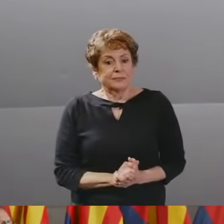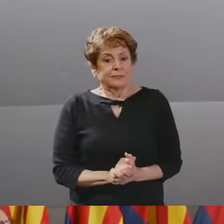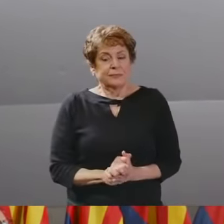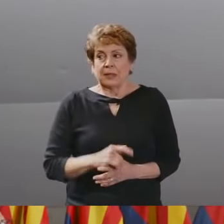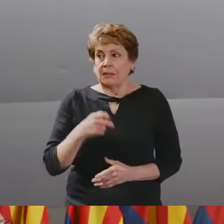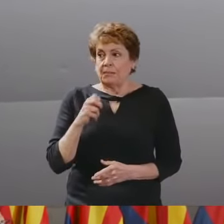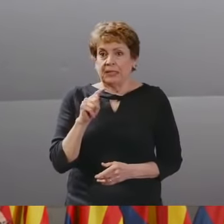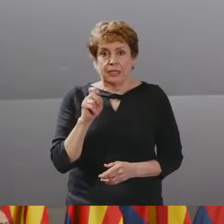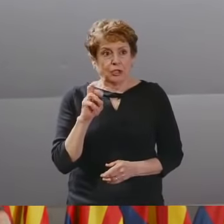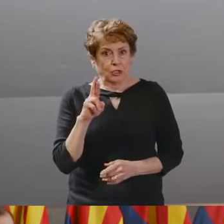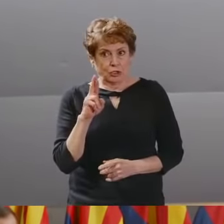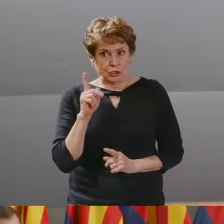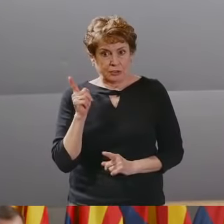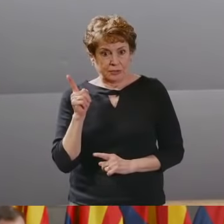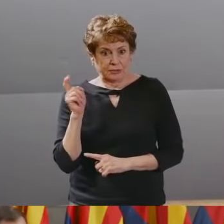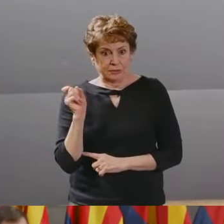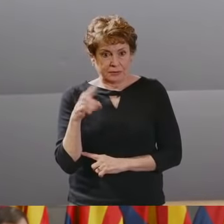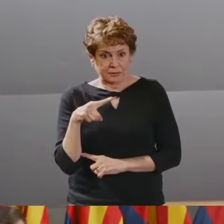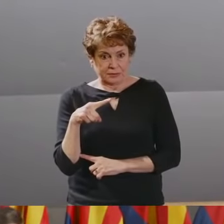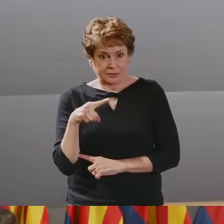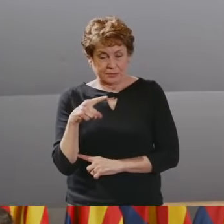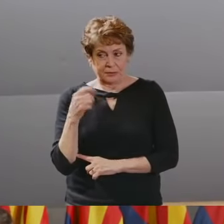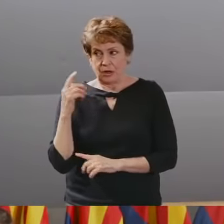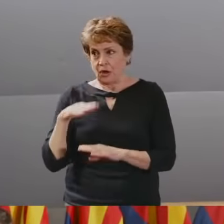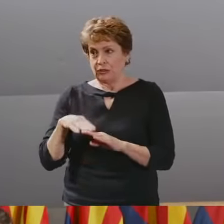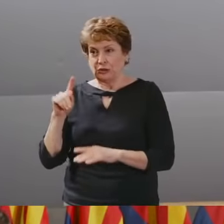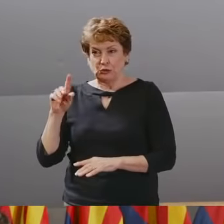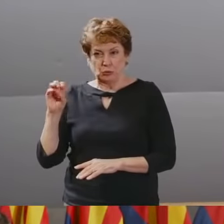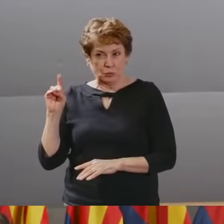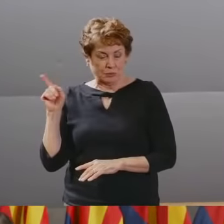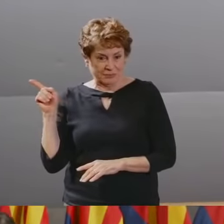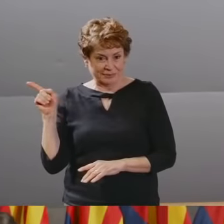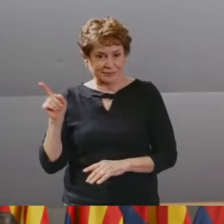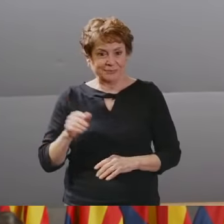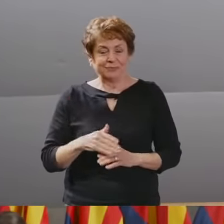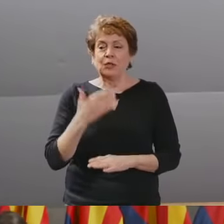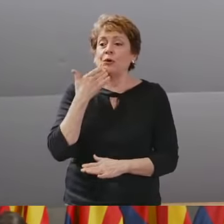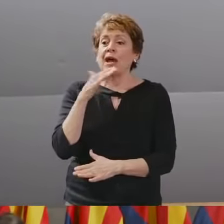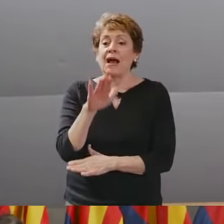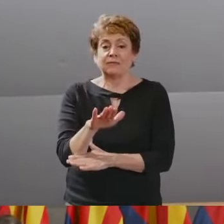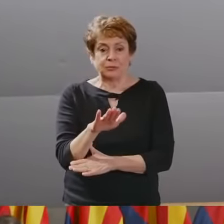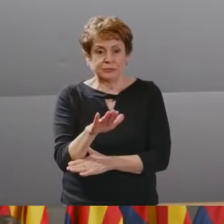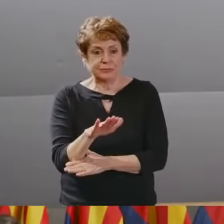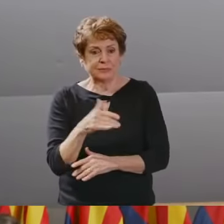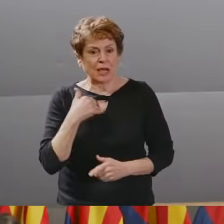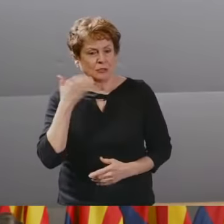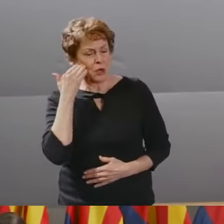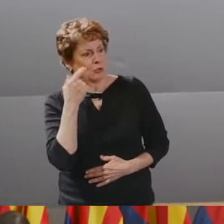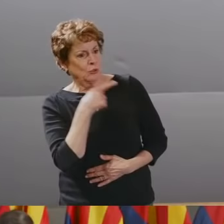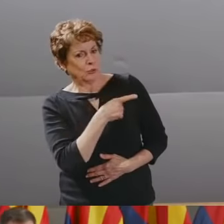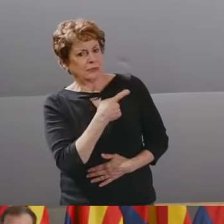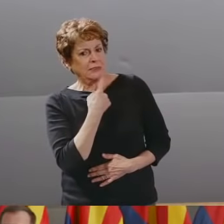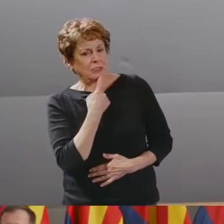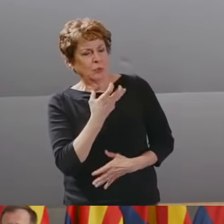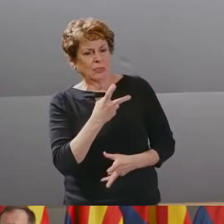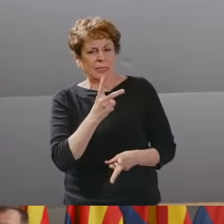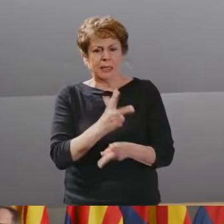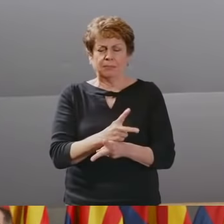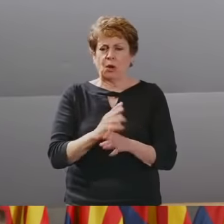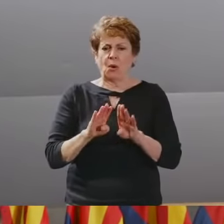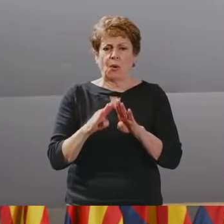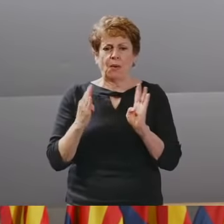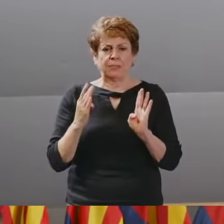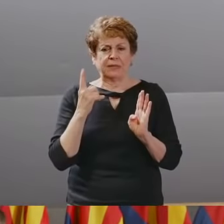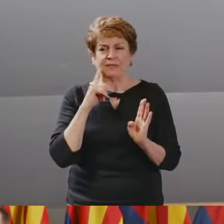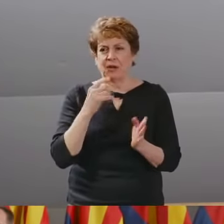Governor, I know you've been saying you want to keep everything as open as possible, of course, to keep the economy going, but what metrics would you need to see